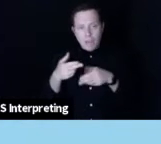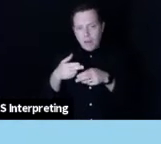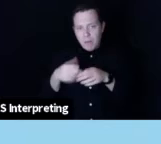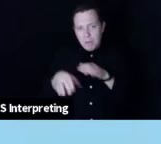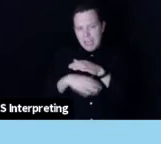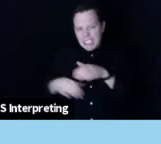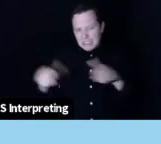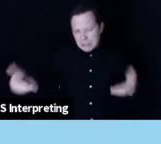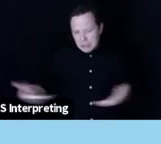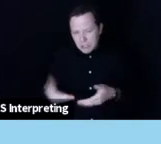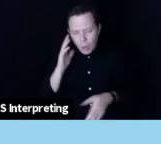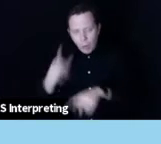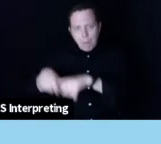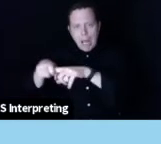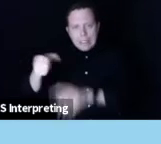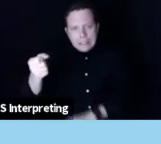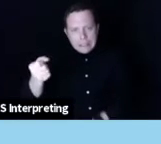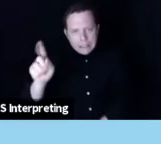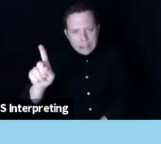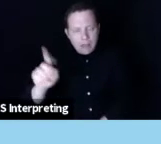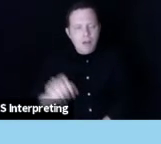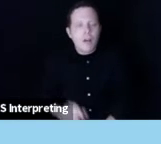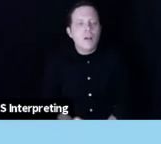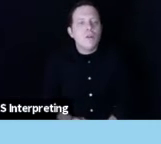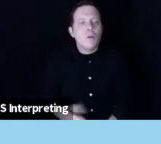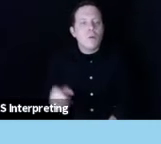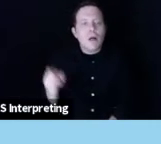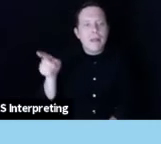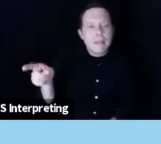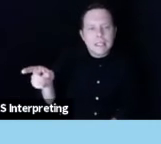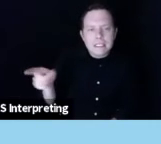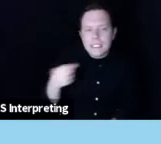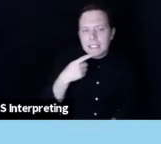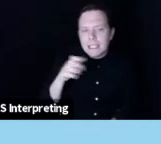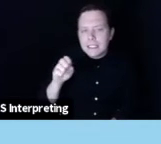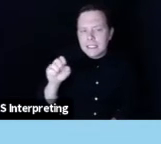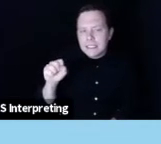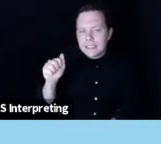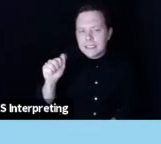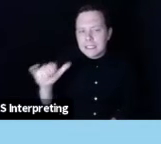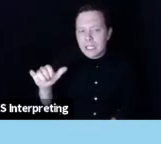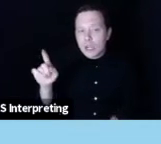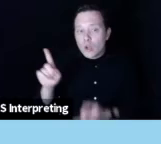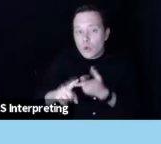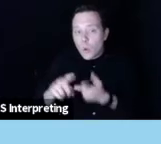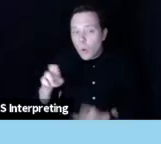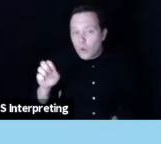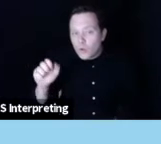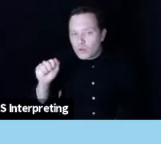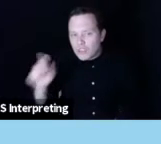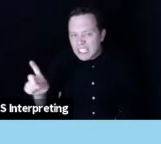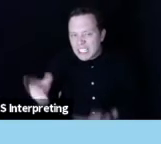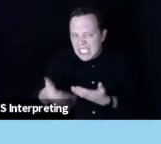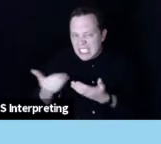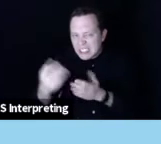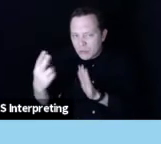quick. So I want you to notice this easy to read. That tells you that this is